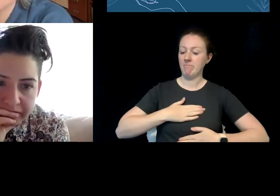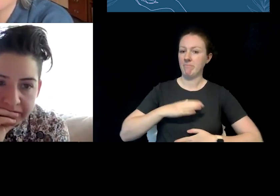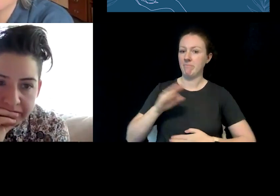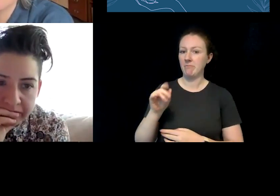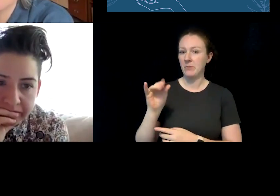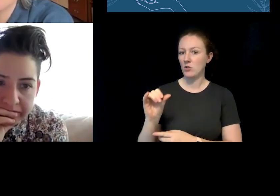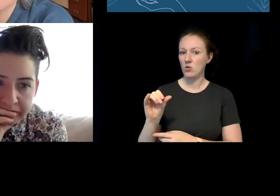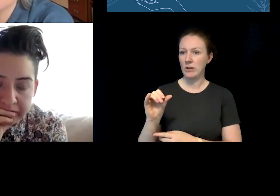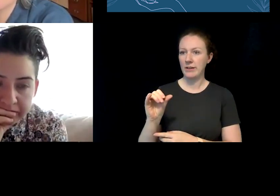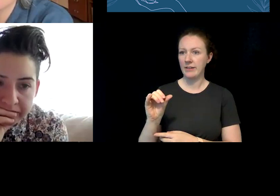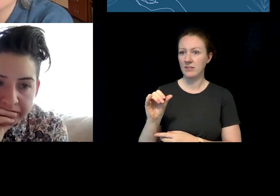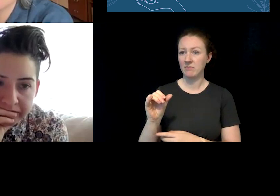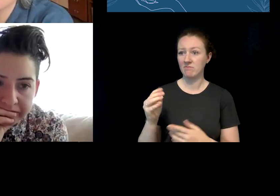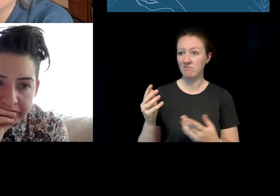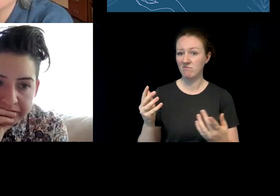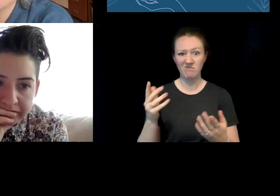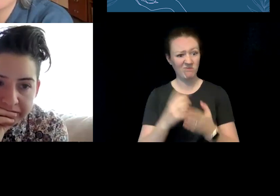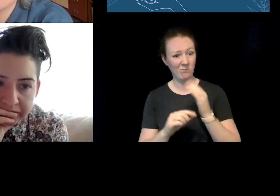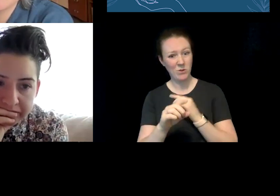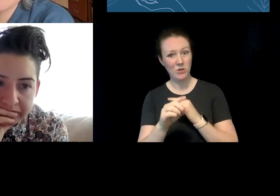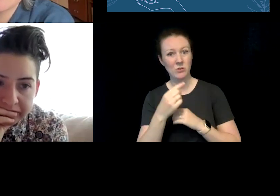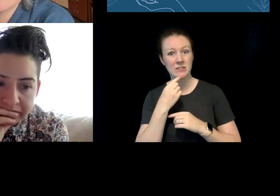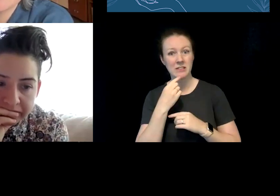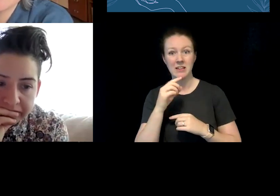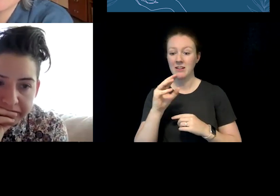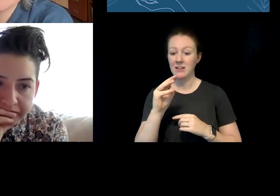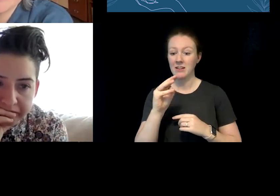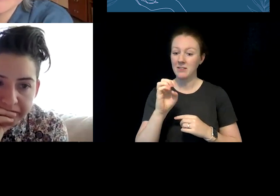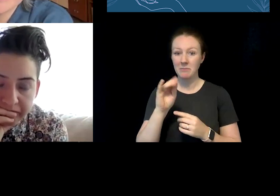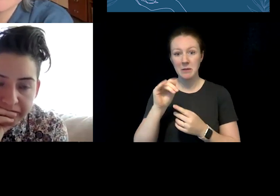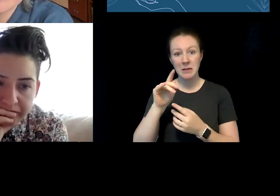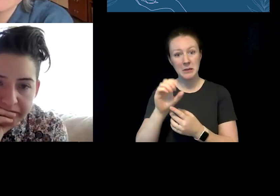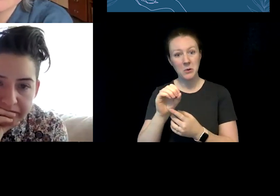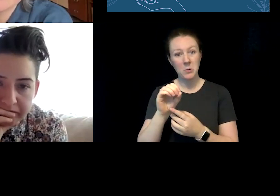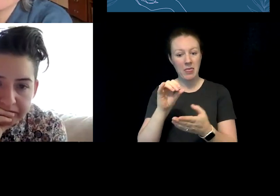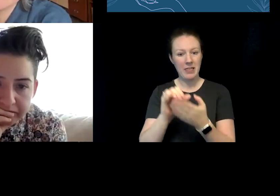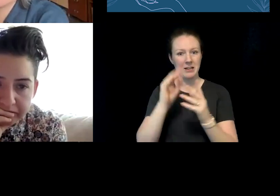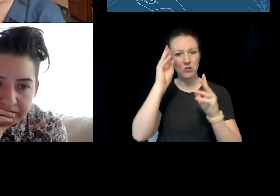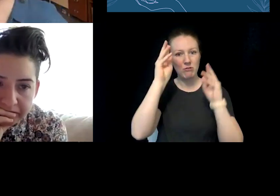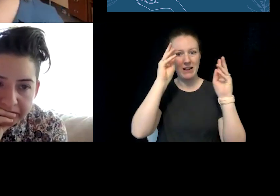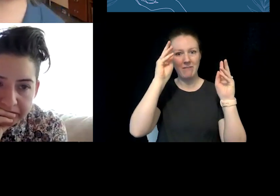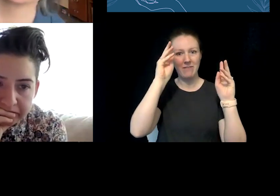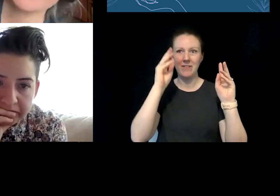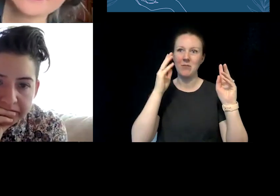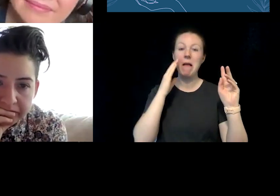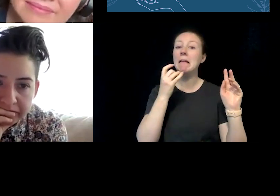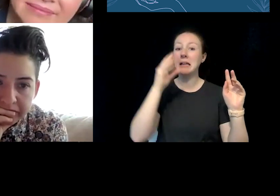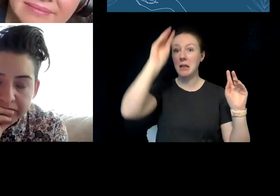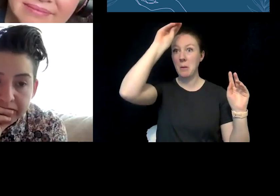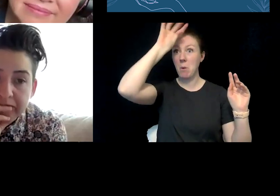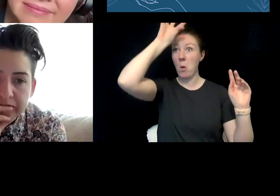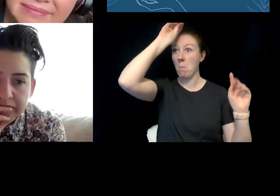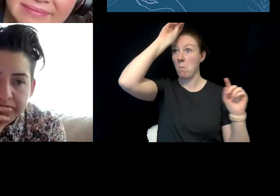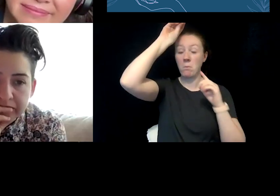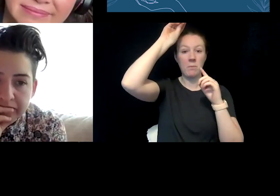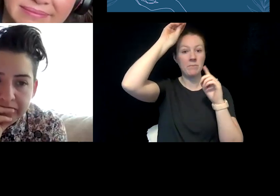just basically stealing what you just said, Maiko, when that creative light bulb happens. And I know, I think, you know, I think of my practice as a